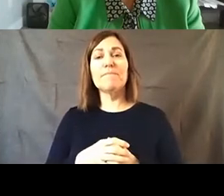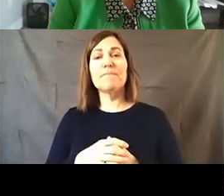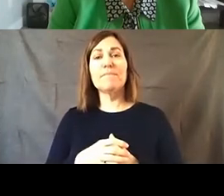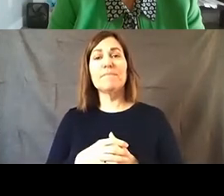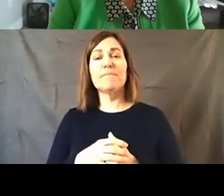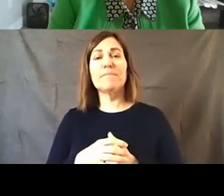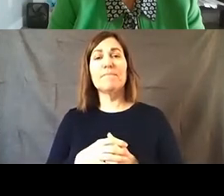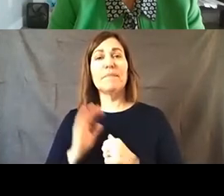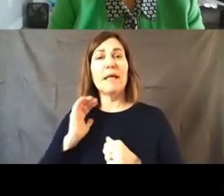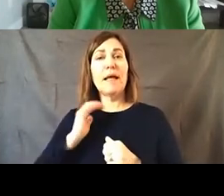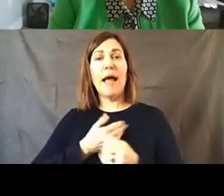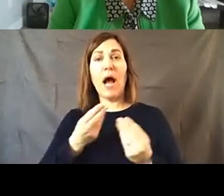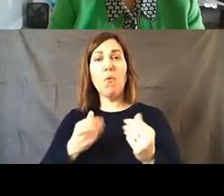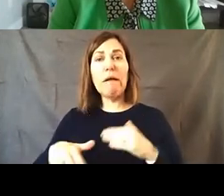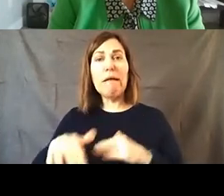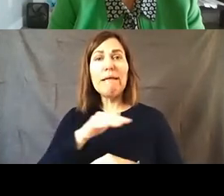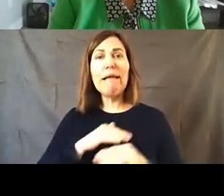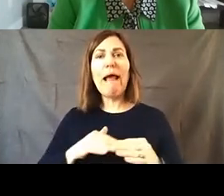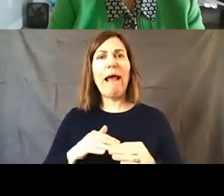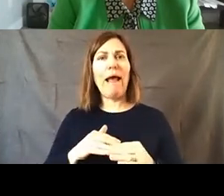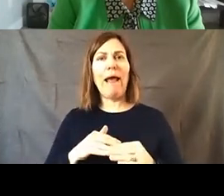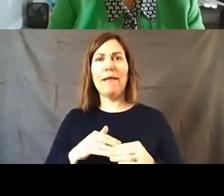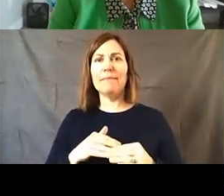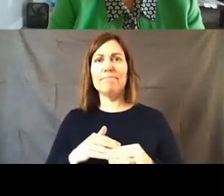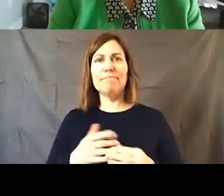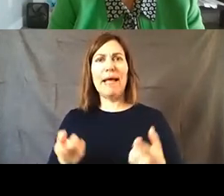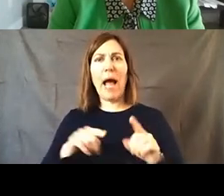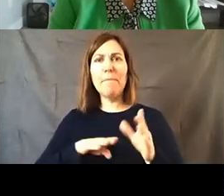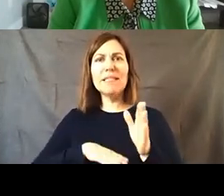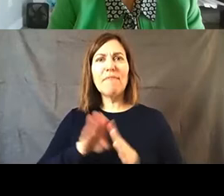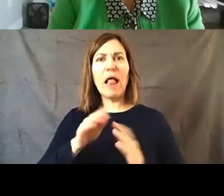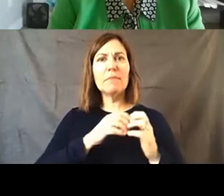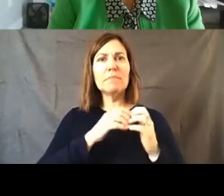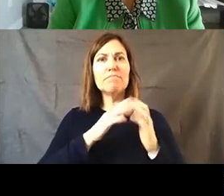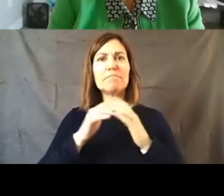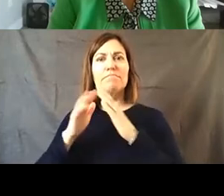Our land is being developed without our free, prior, and informed consent.